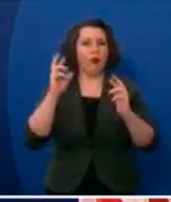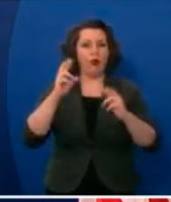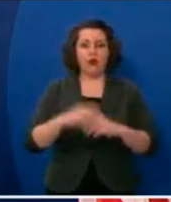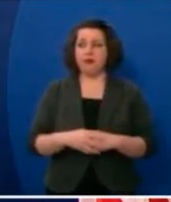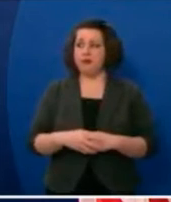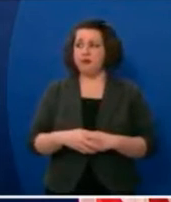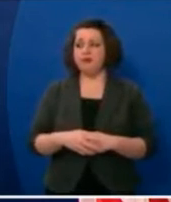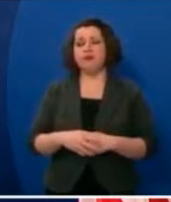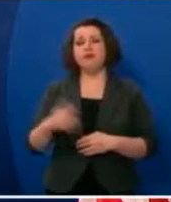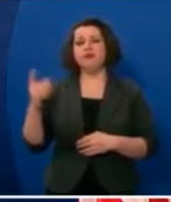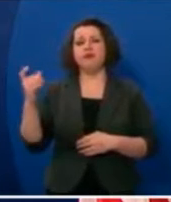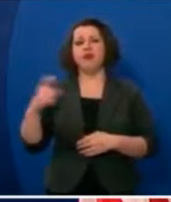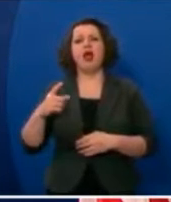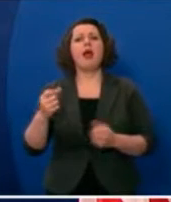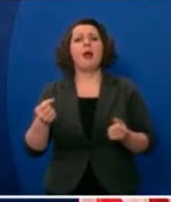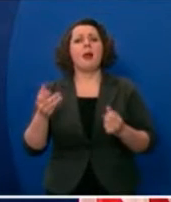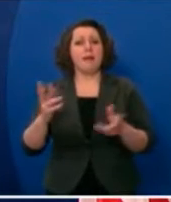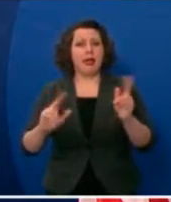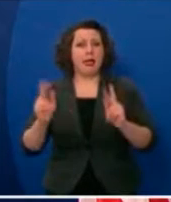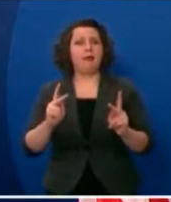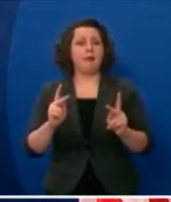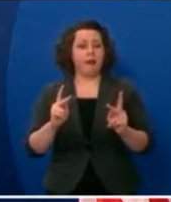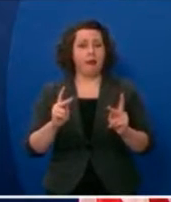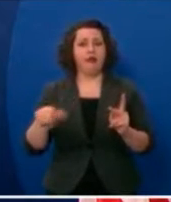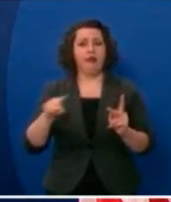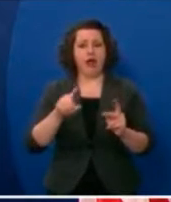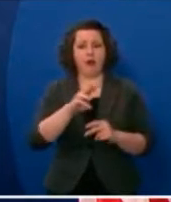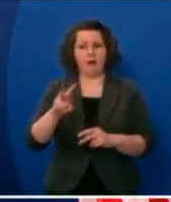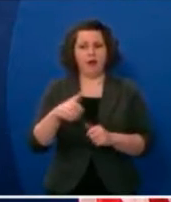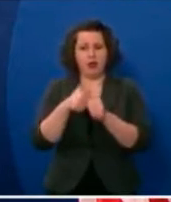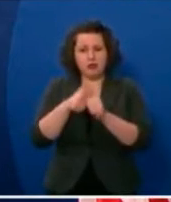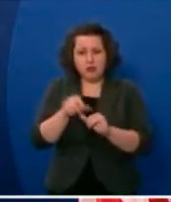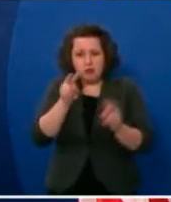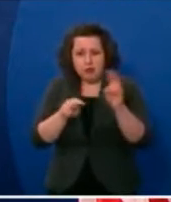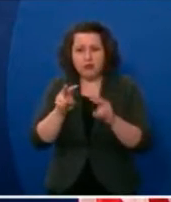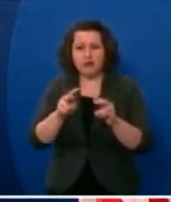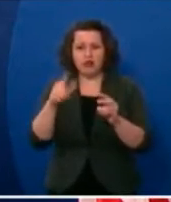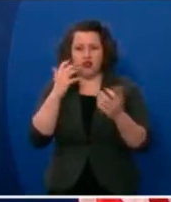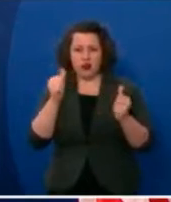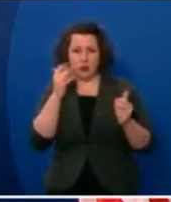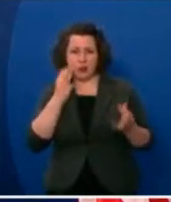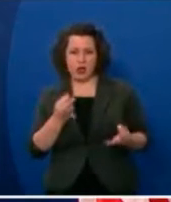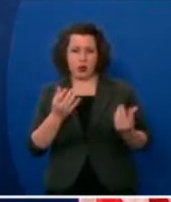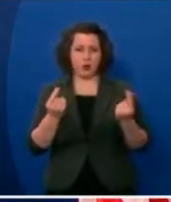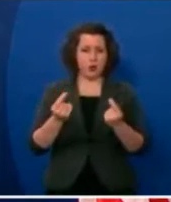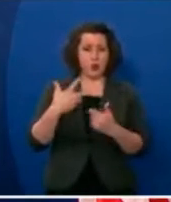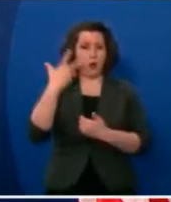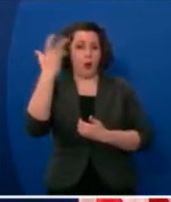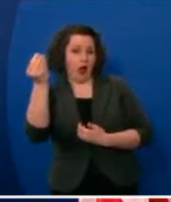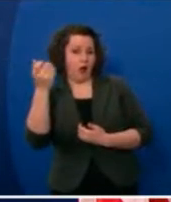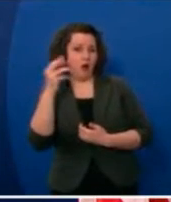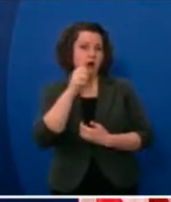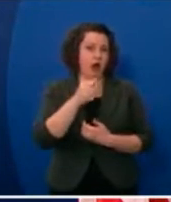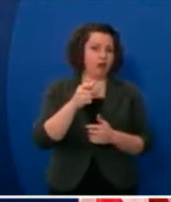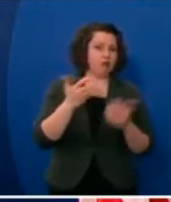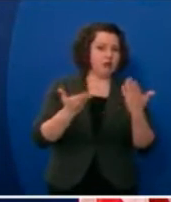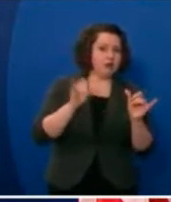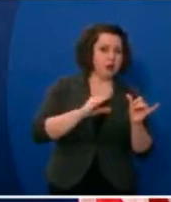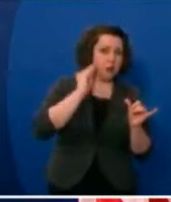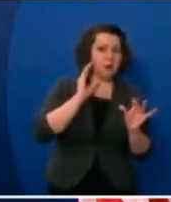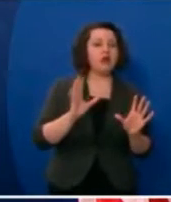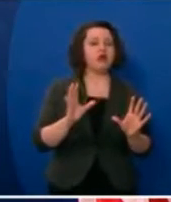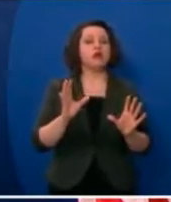People are following the website very closely as they're making their own decisions about whether they go out or not. One question